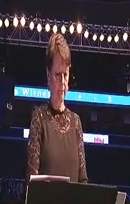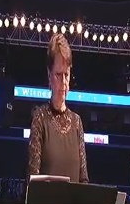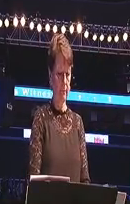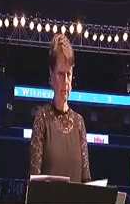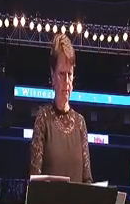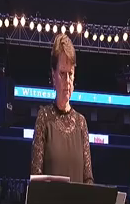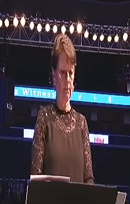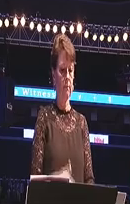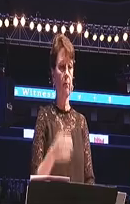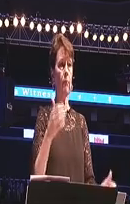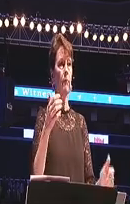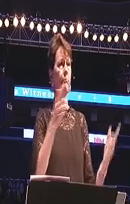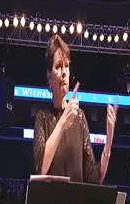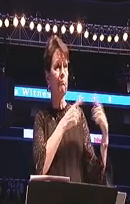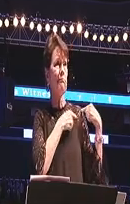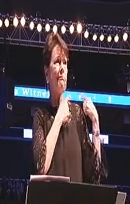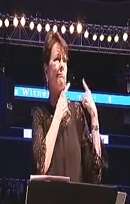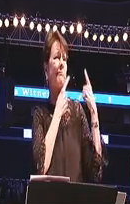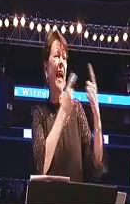Every time in history,